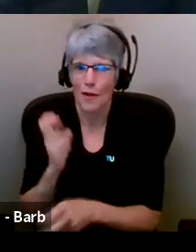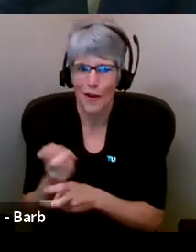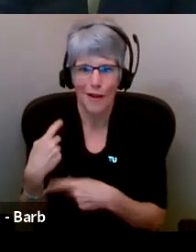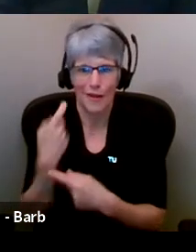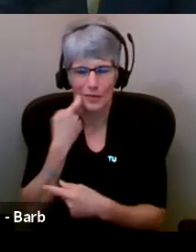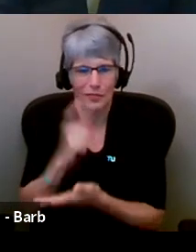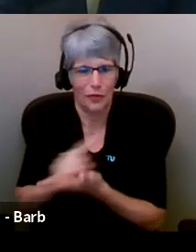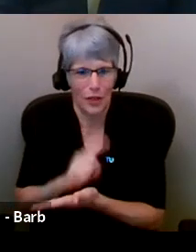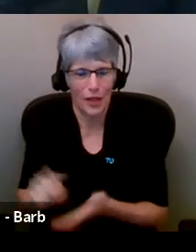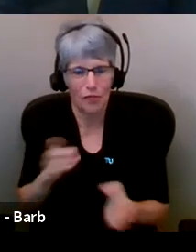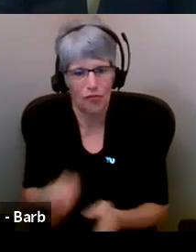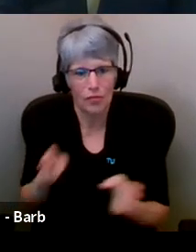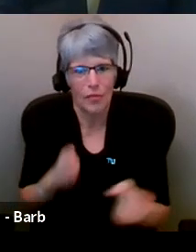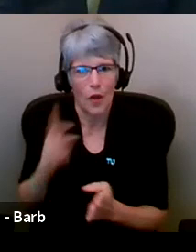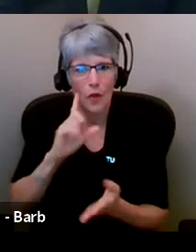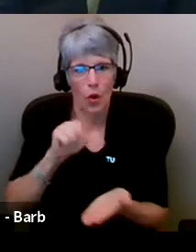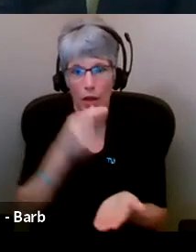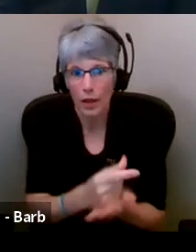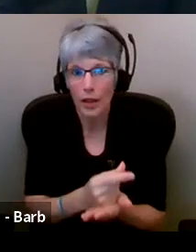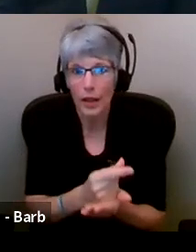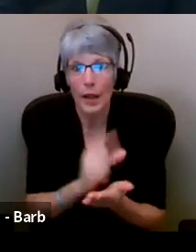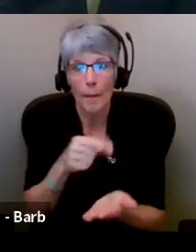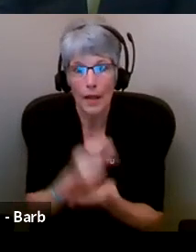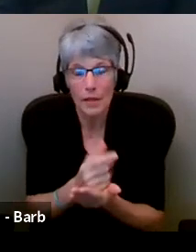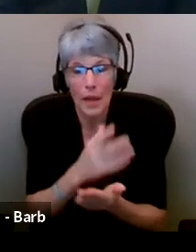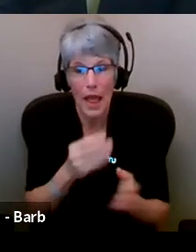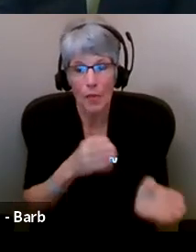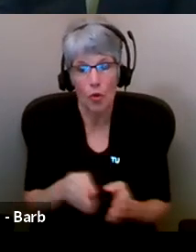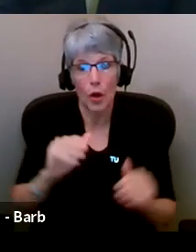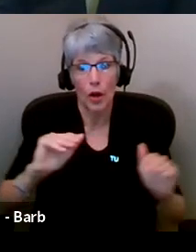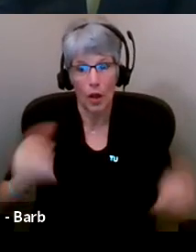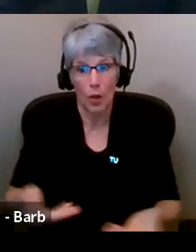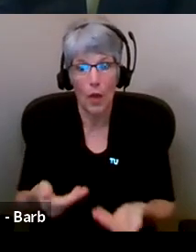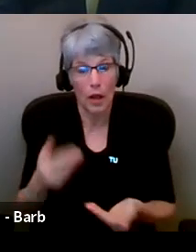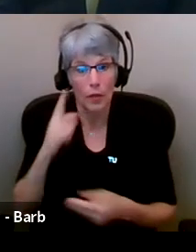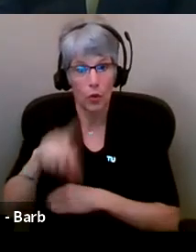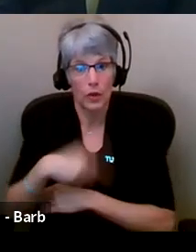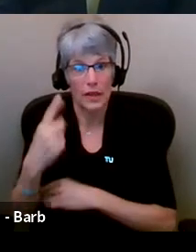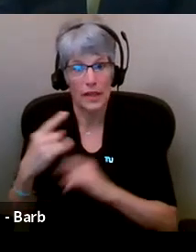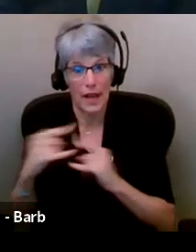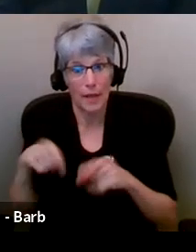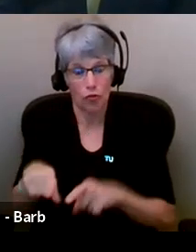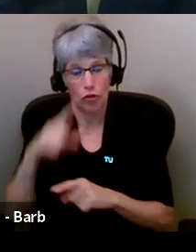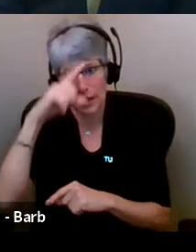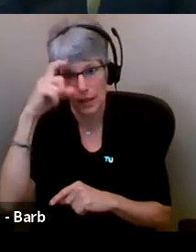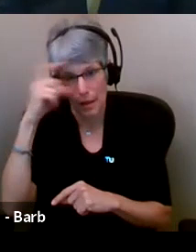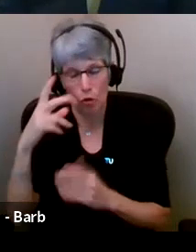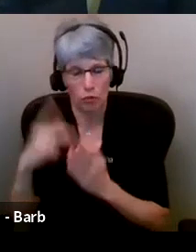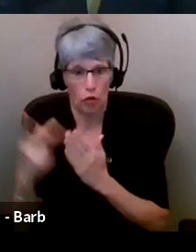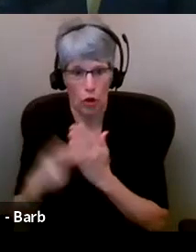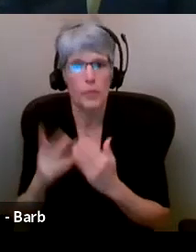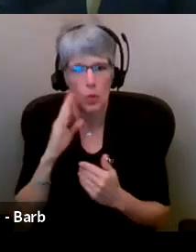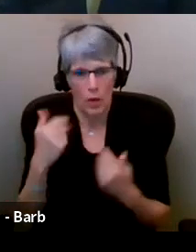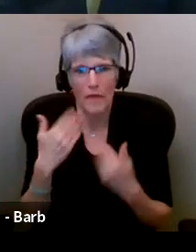weeks in preparation for our commencements and preparing to welcome day camps this summer and programs. And so we do have